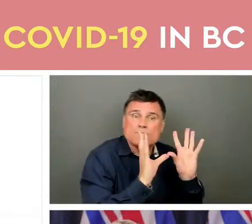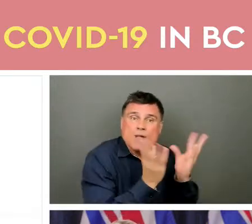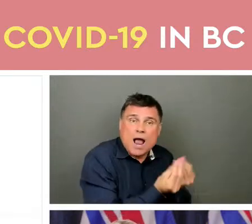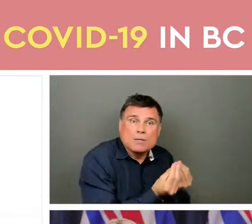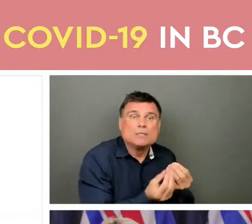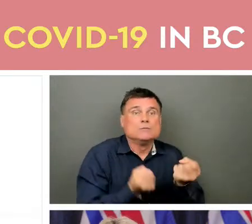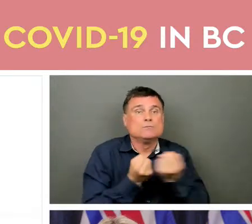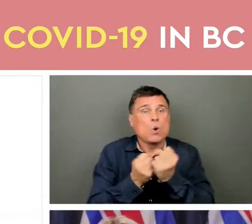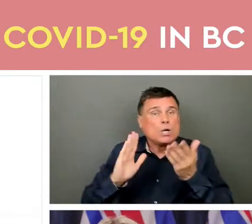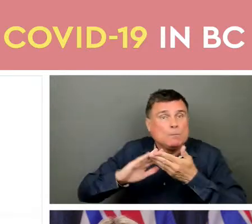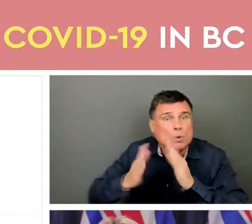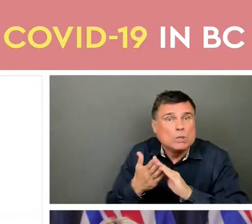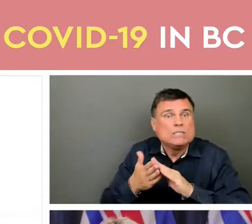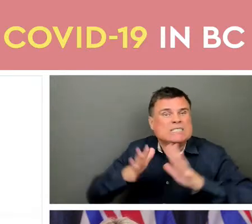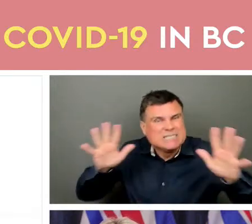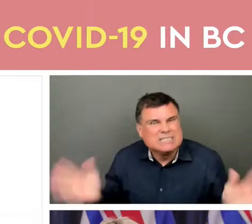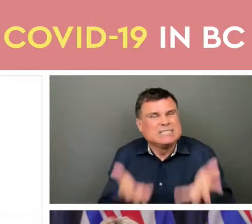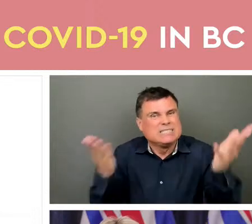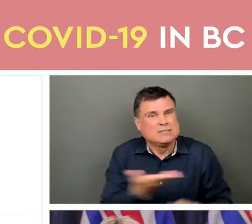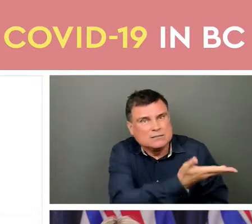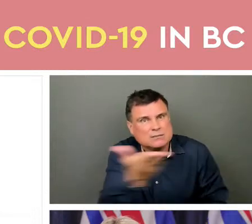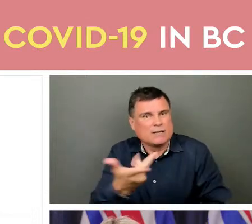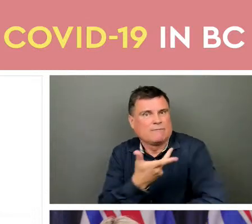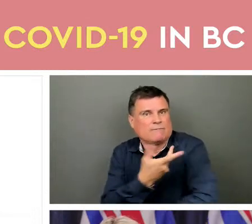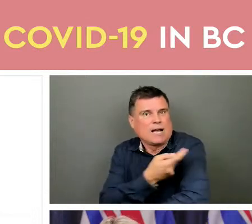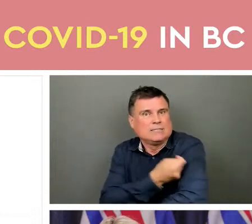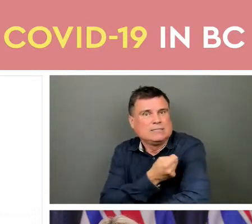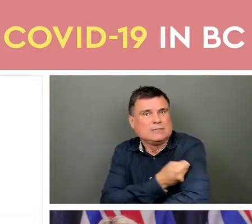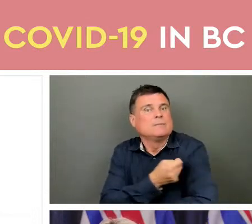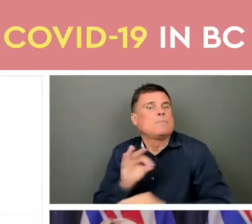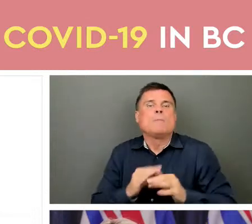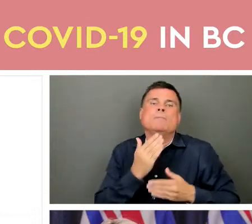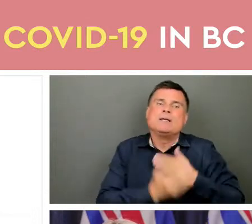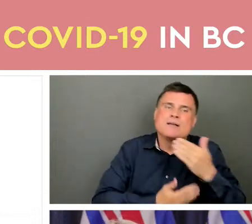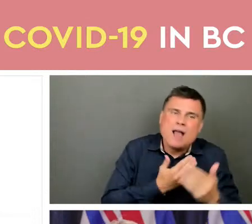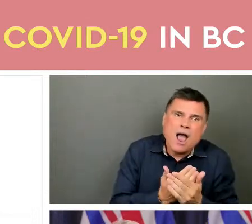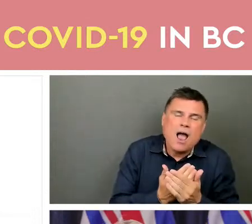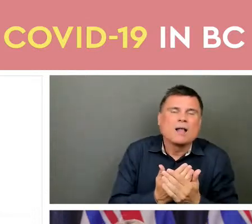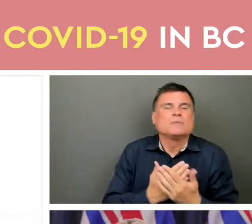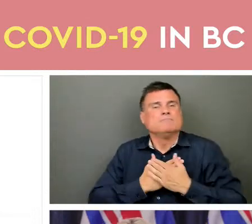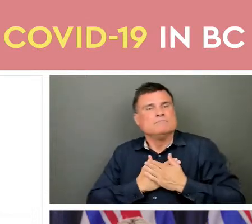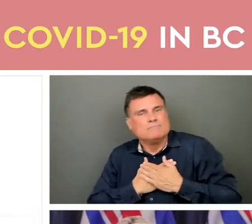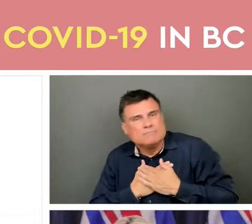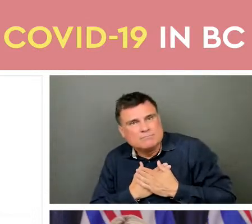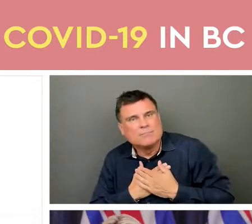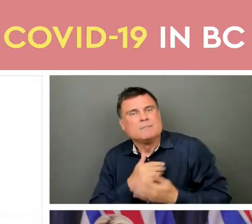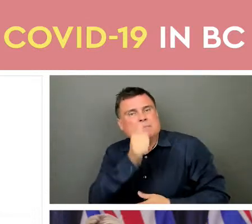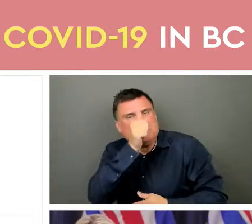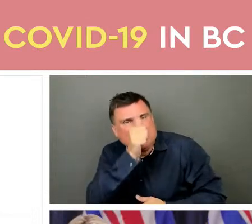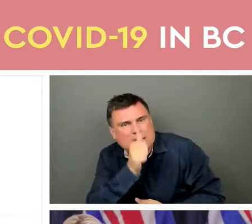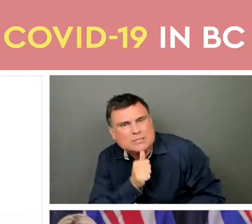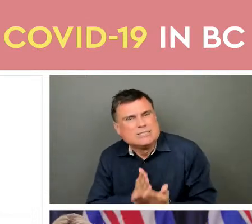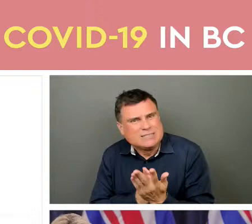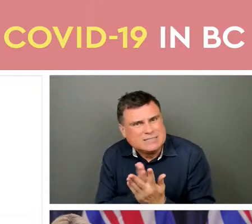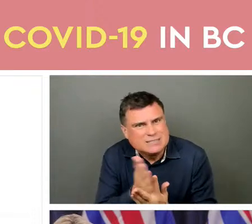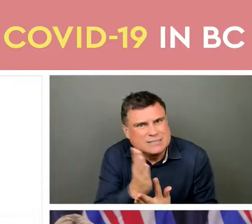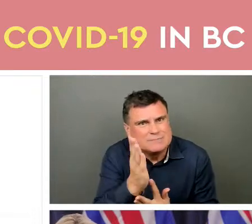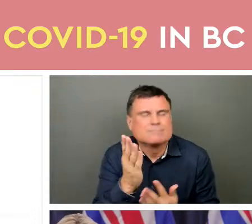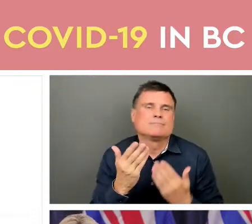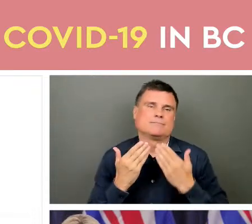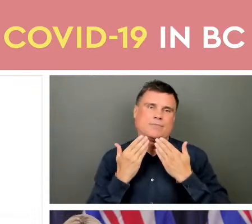vaccinated, and to get us through with kindness and compassion and patience. Thank you.